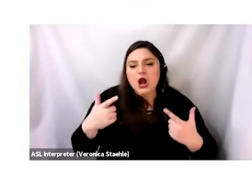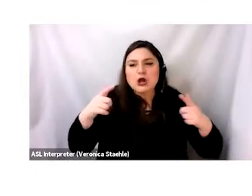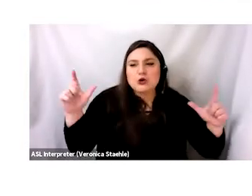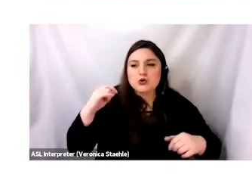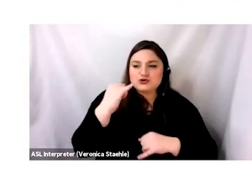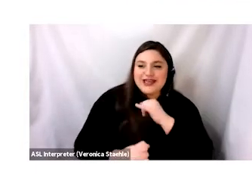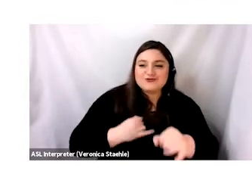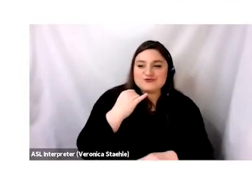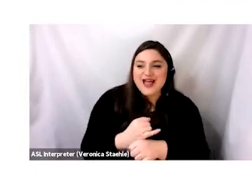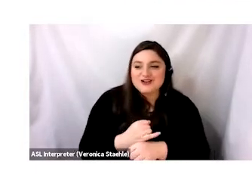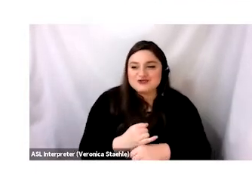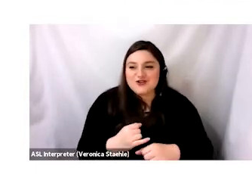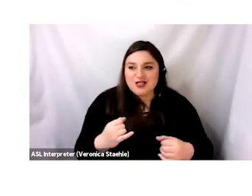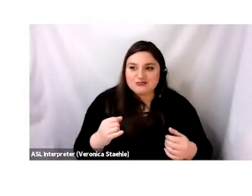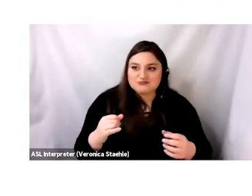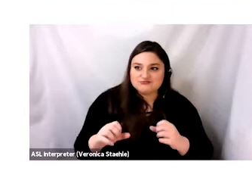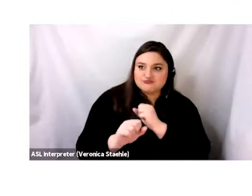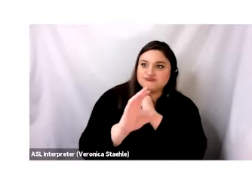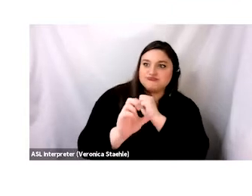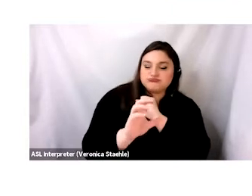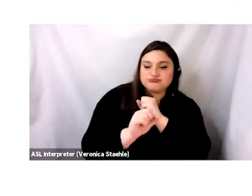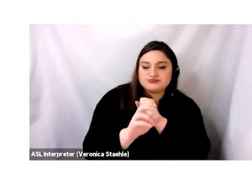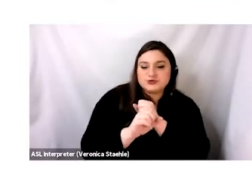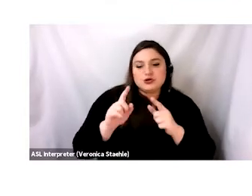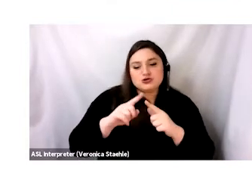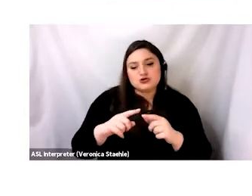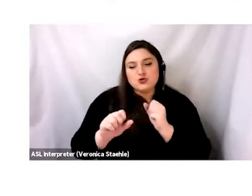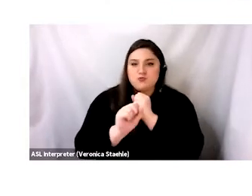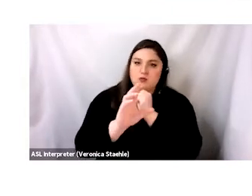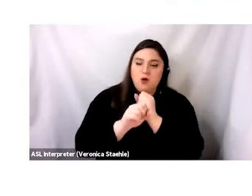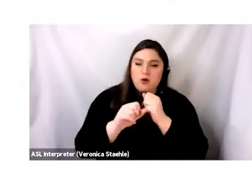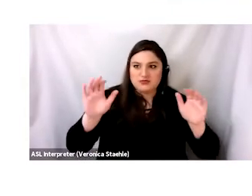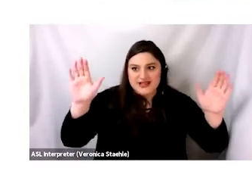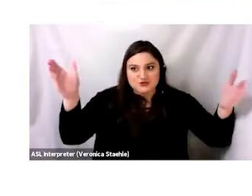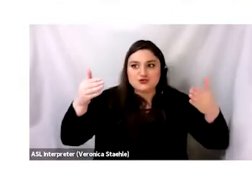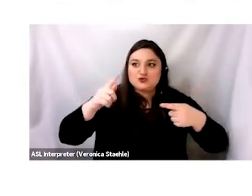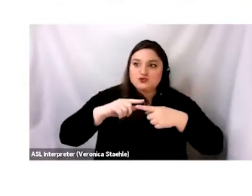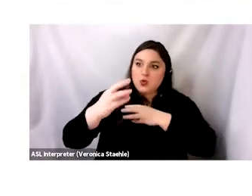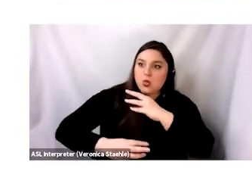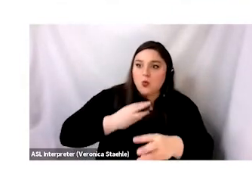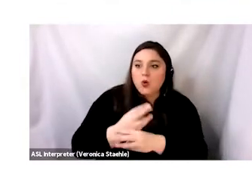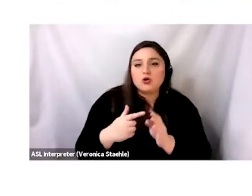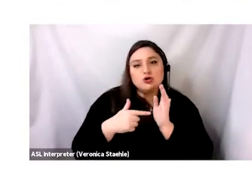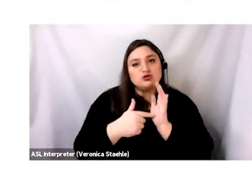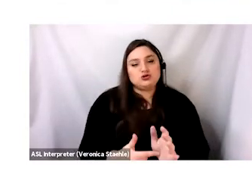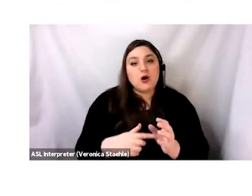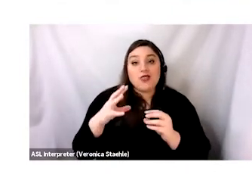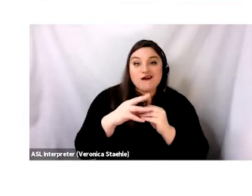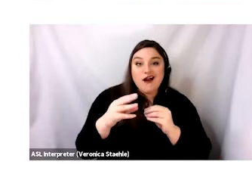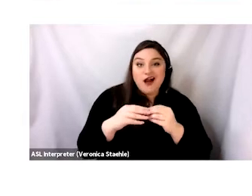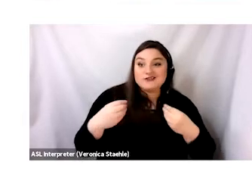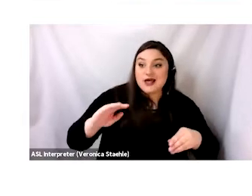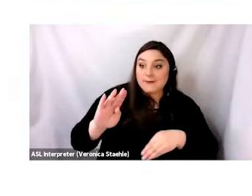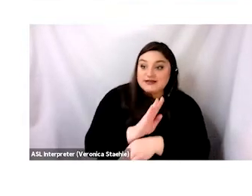me. The exposition was designed to promote the American South to the world and showcase products and new technologies, as well as to